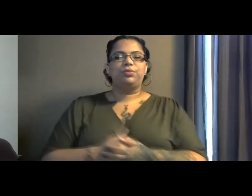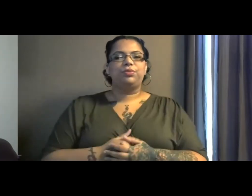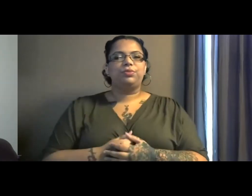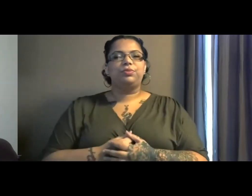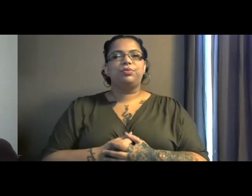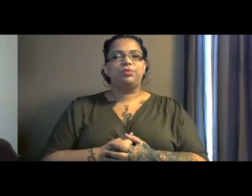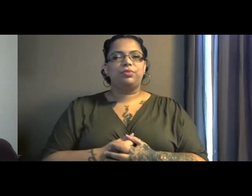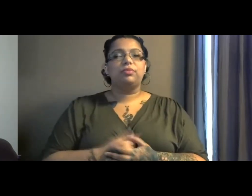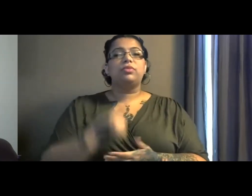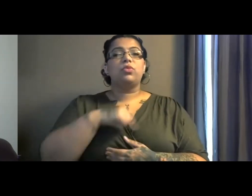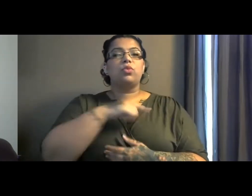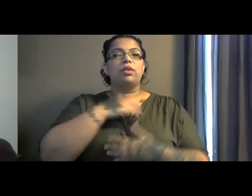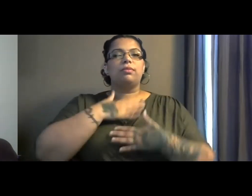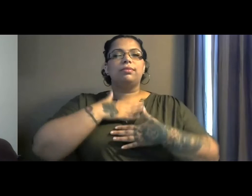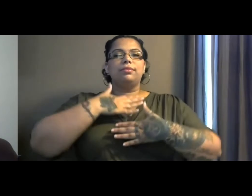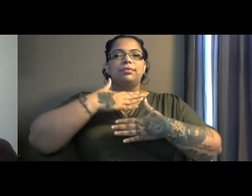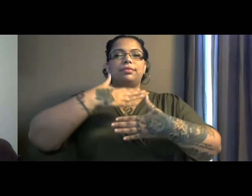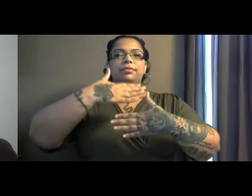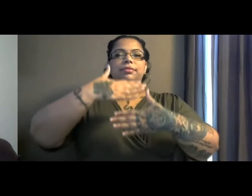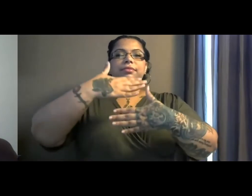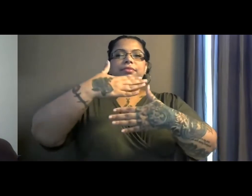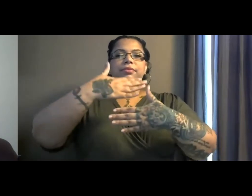And so we breathe